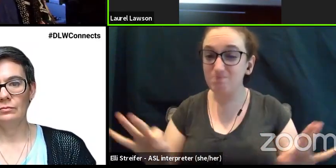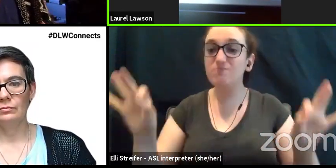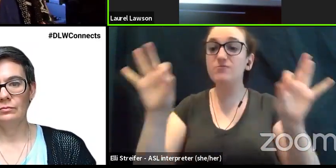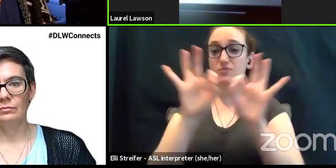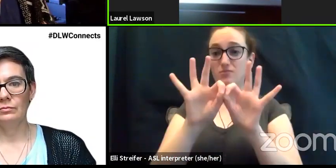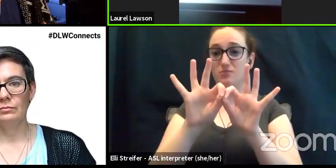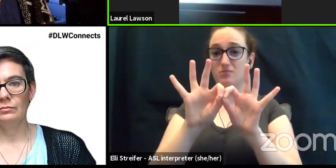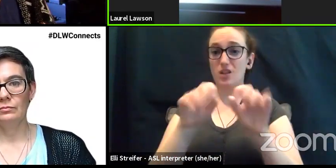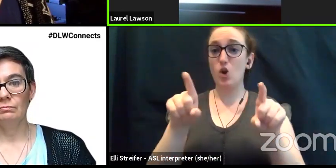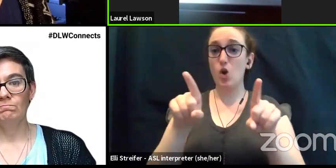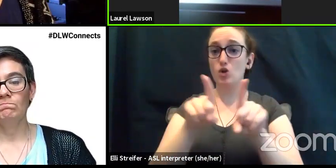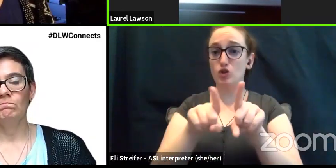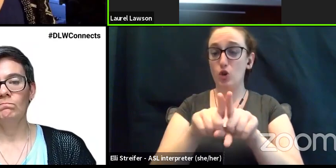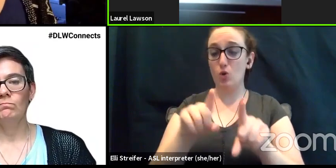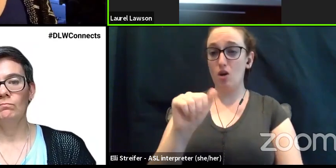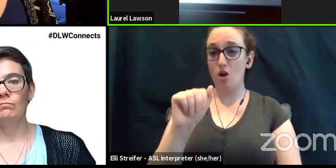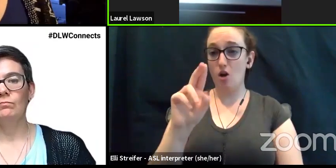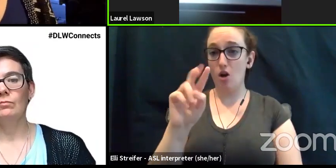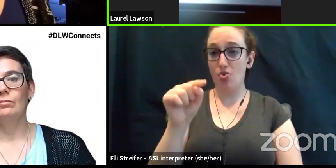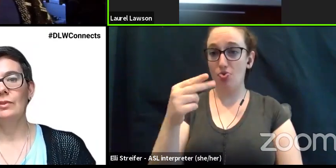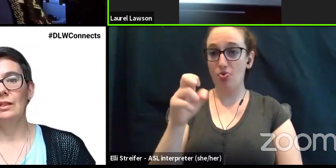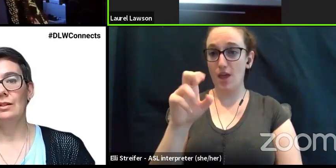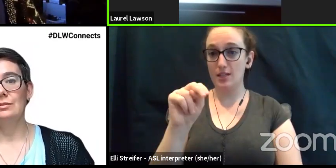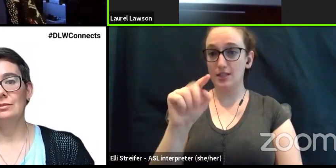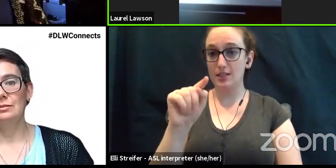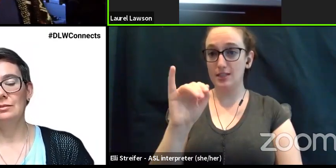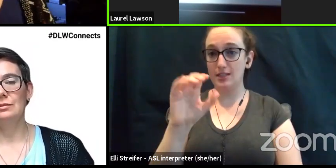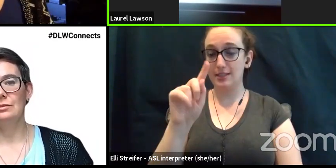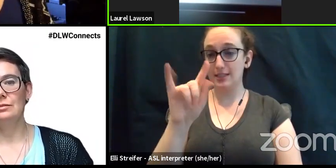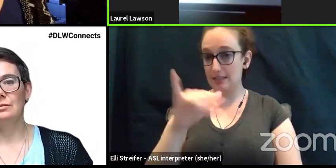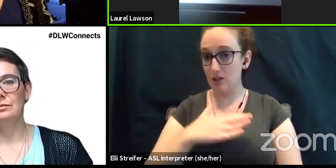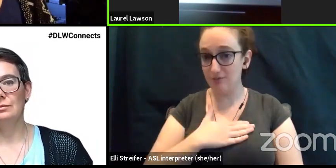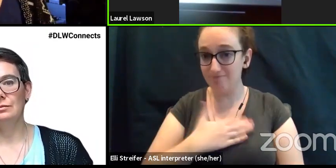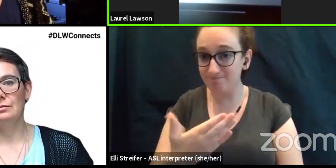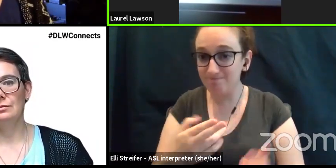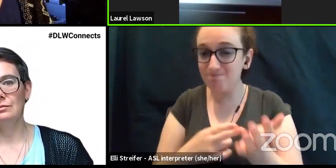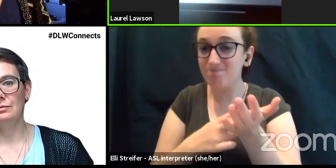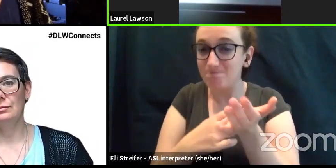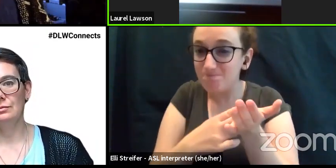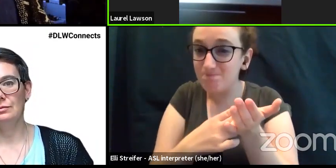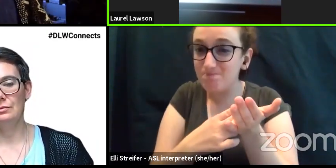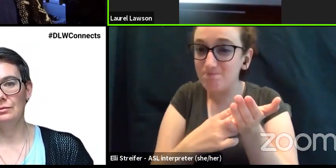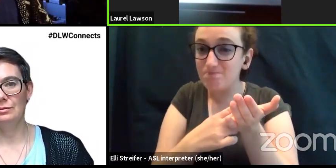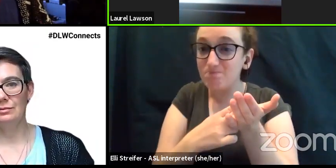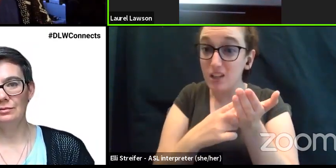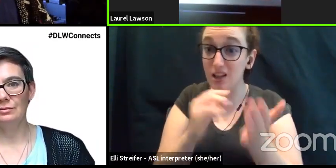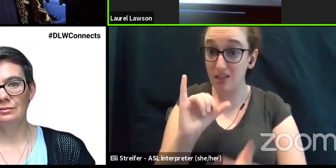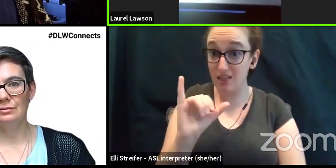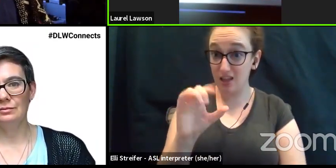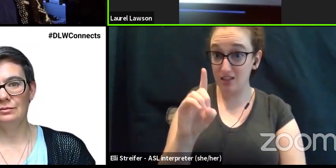is authenticity. As Diana said, 20% of the population, and in all honesty,